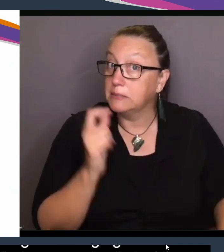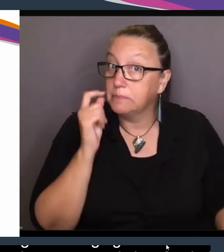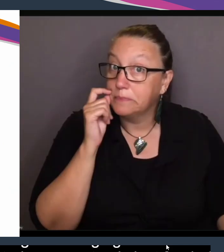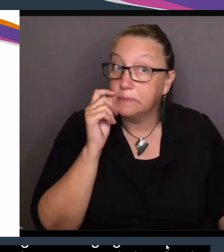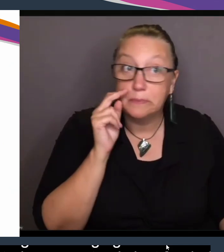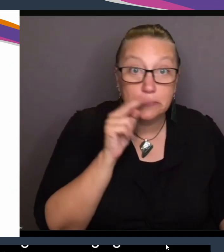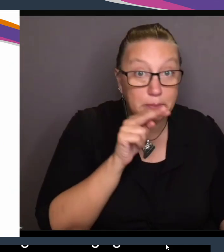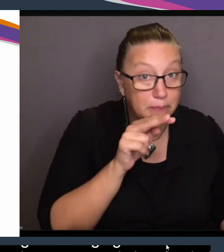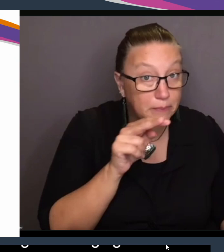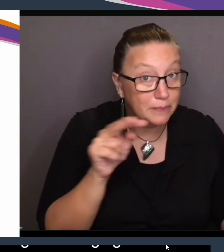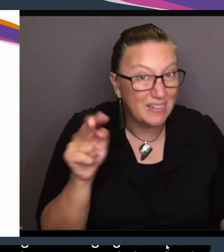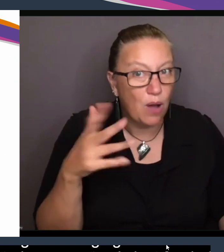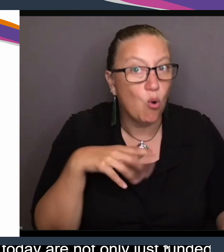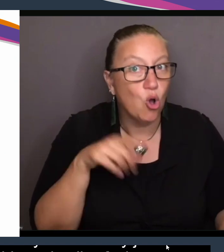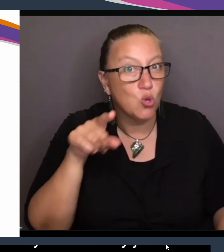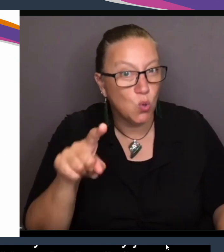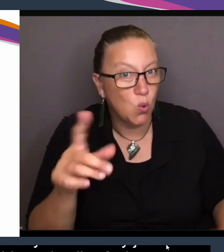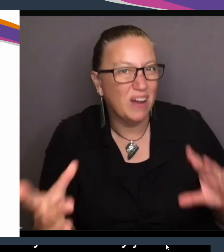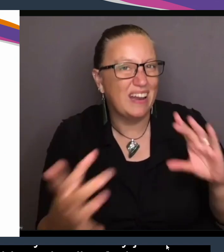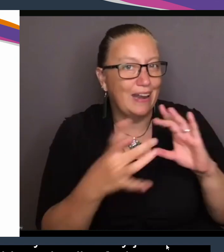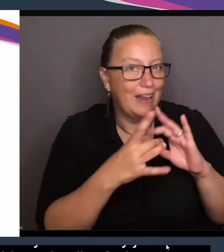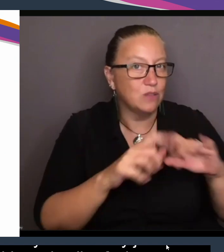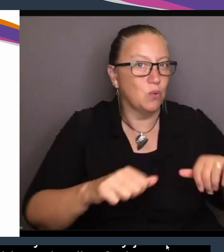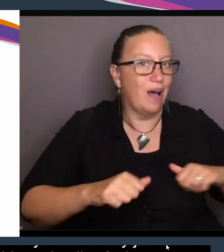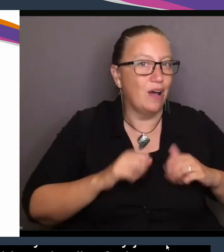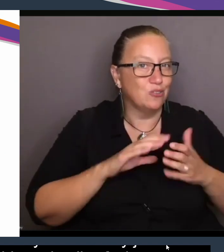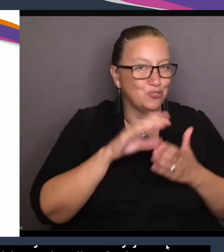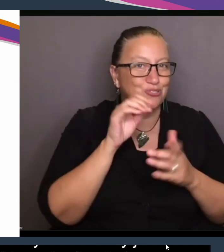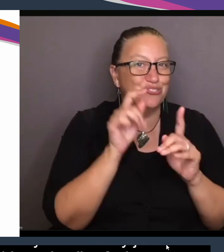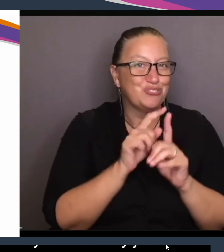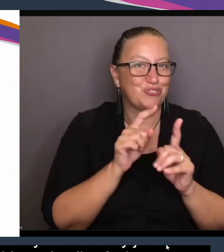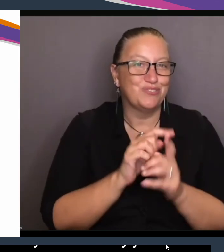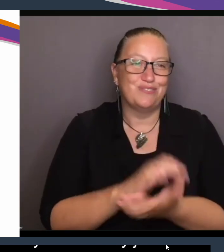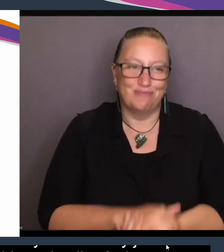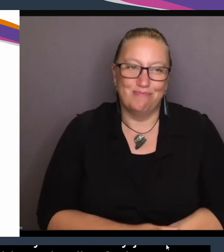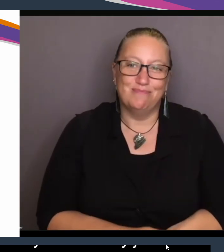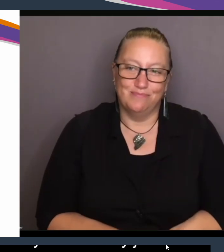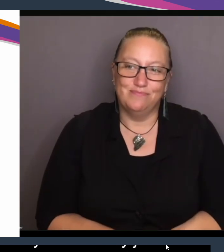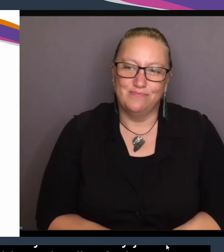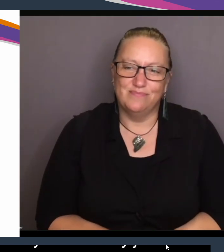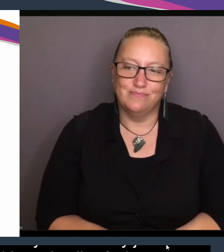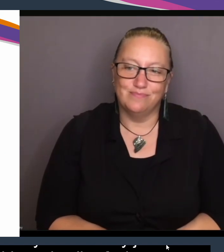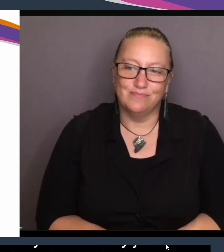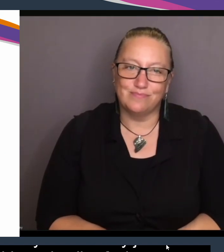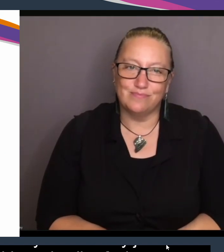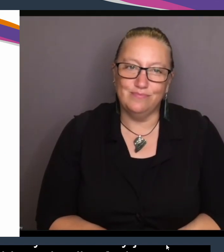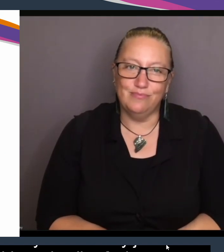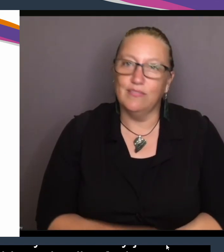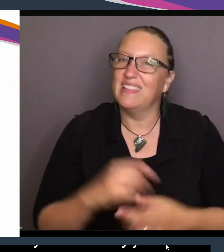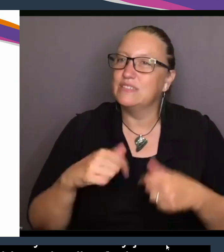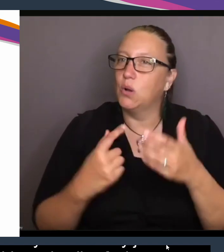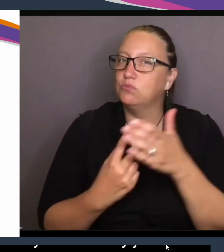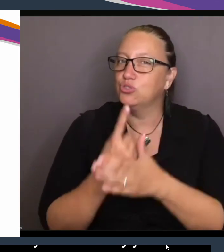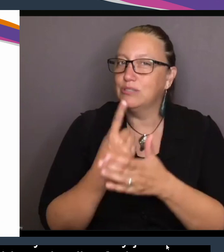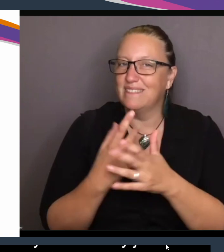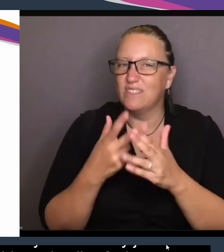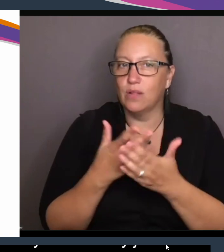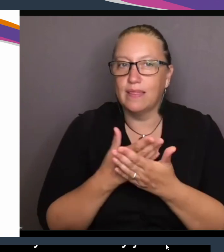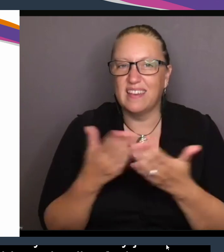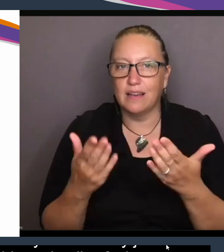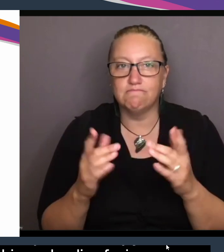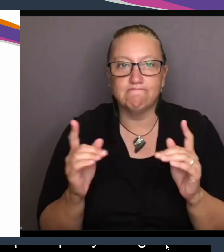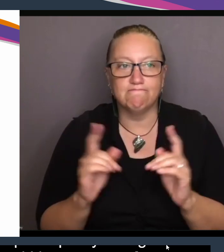want to connect you with some of our students as well. And it's an opportunity for them